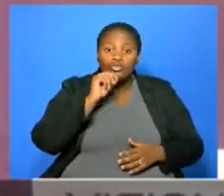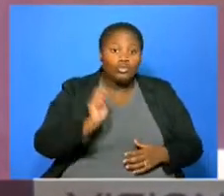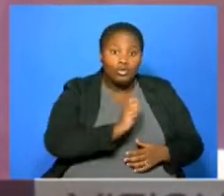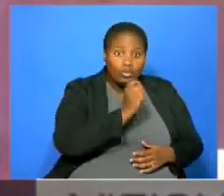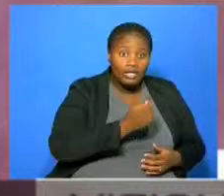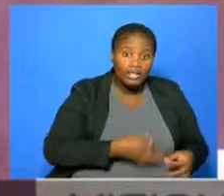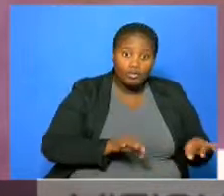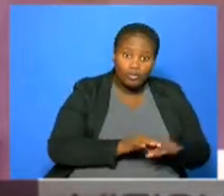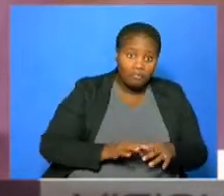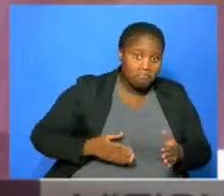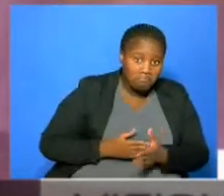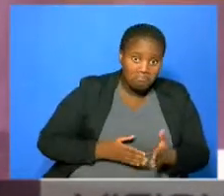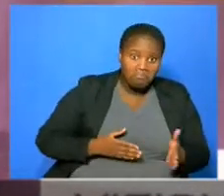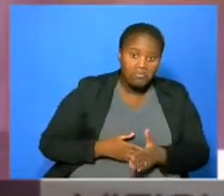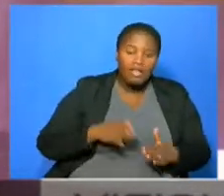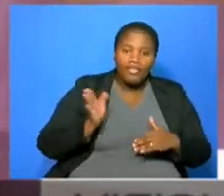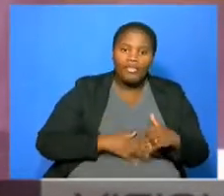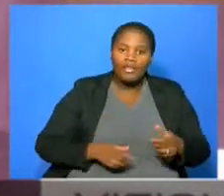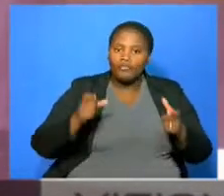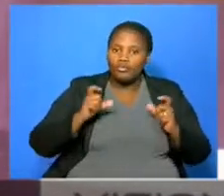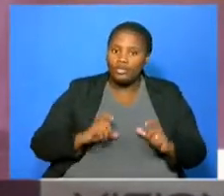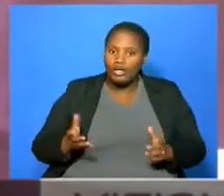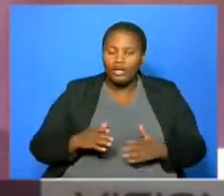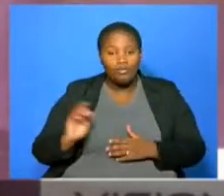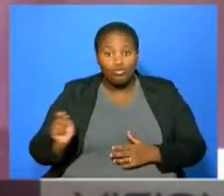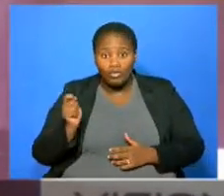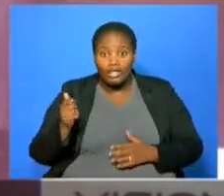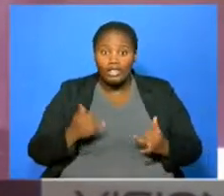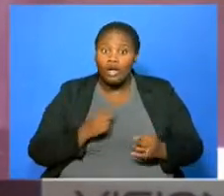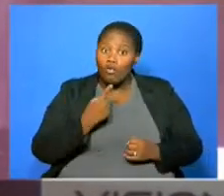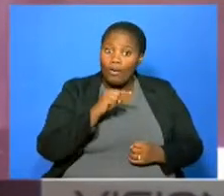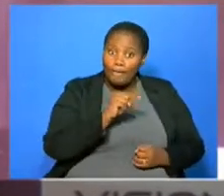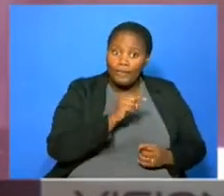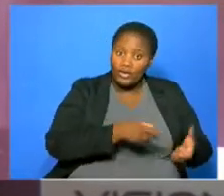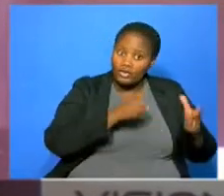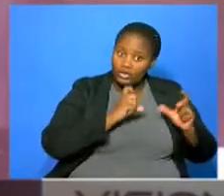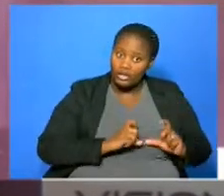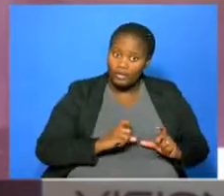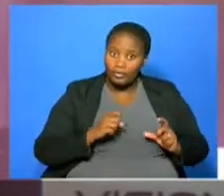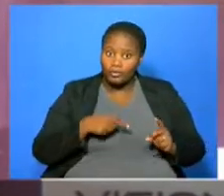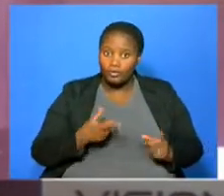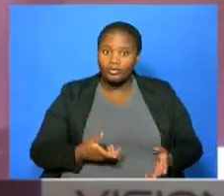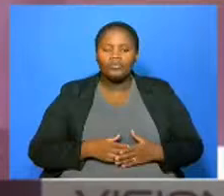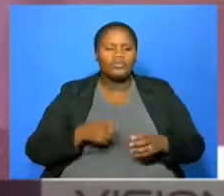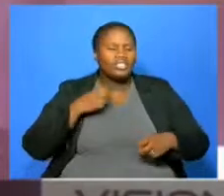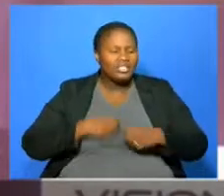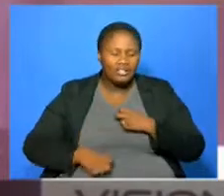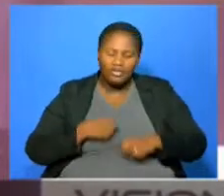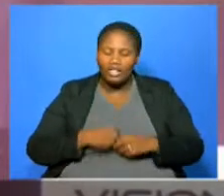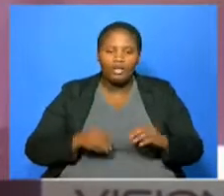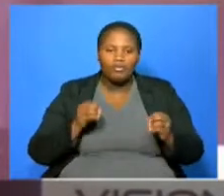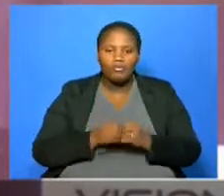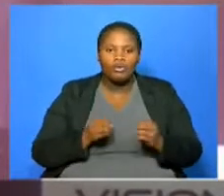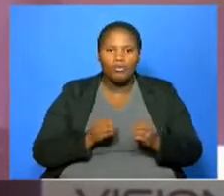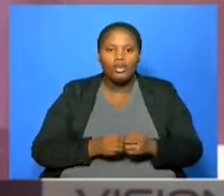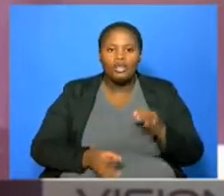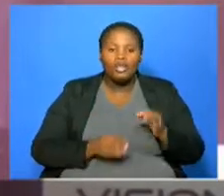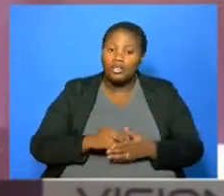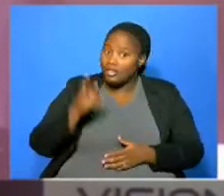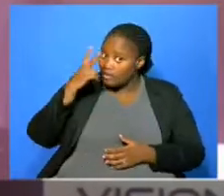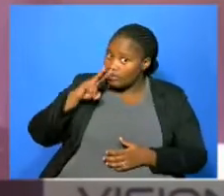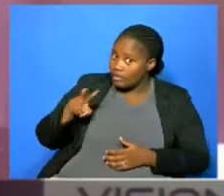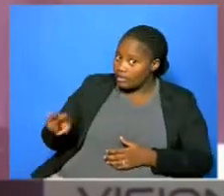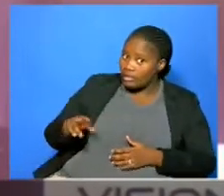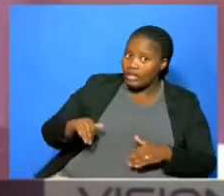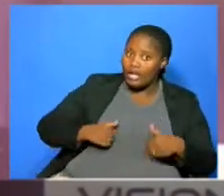at least block them, try to get a point which will make us a step forward. I think it was very difficult, more so that when you look at their